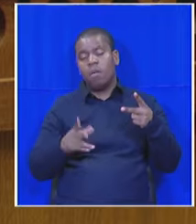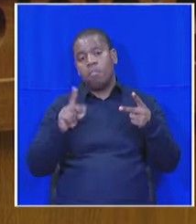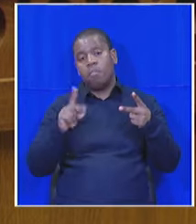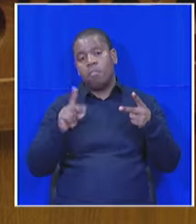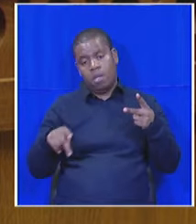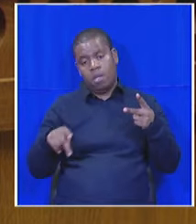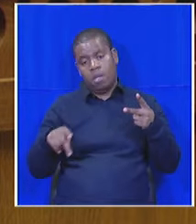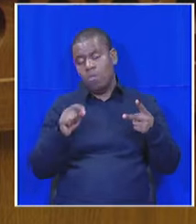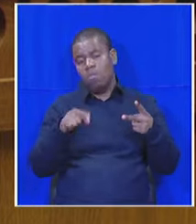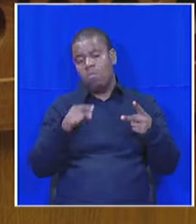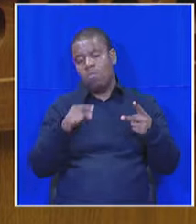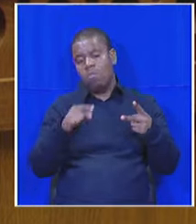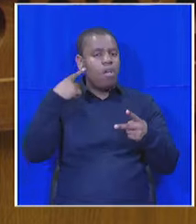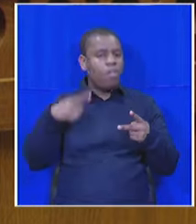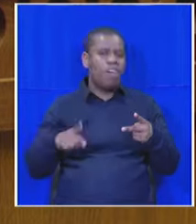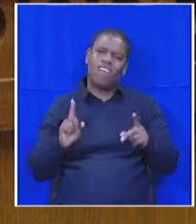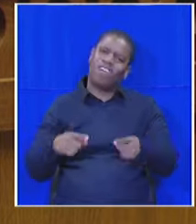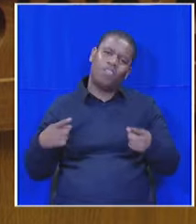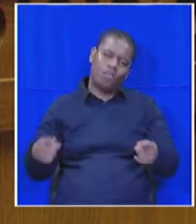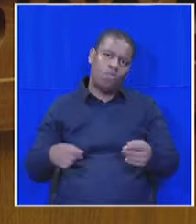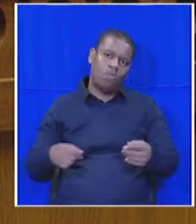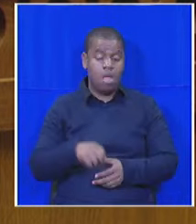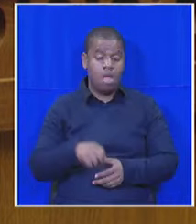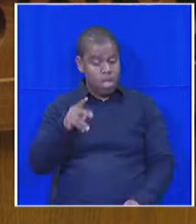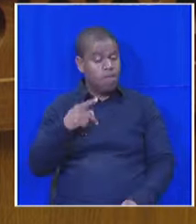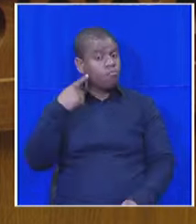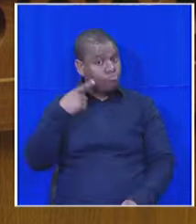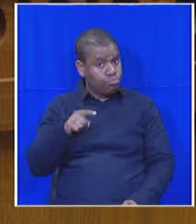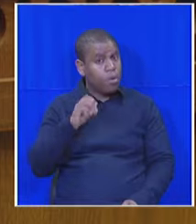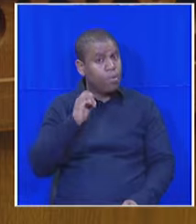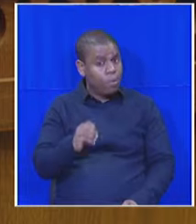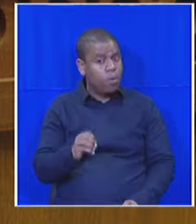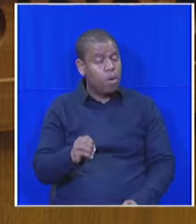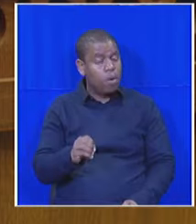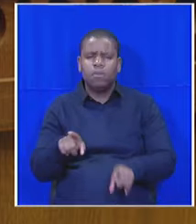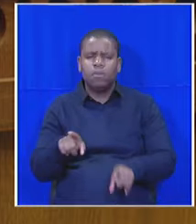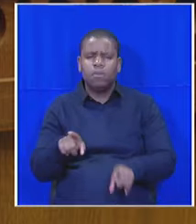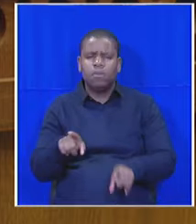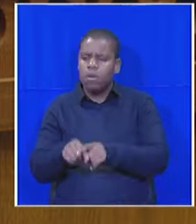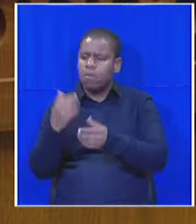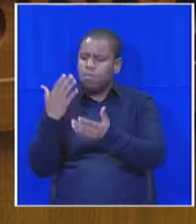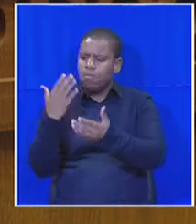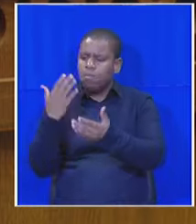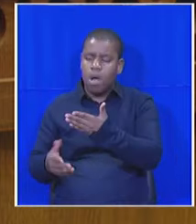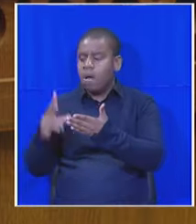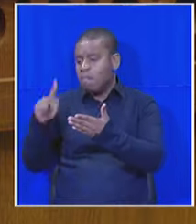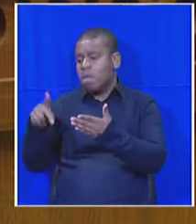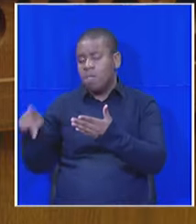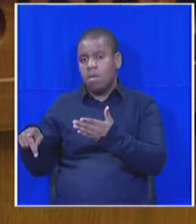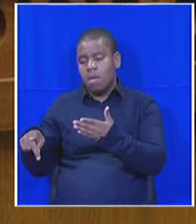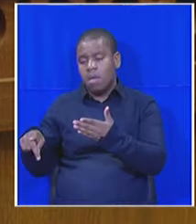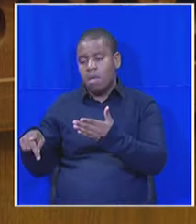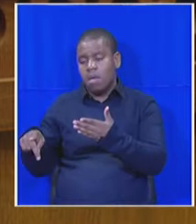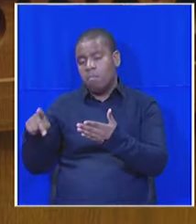Protector cannot be ignored. If that is the case, neither can the recommendations of the Public Service